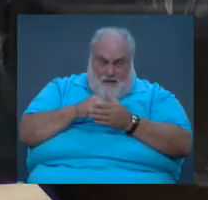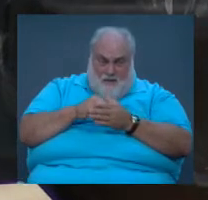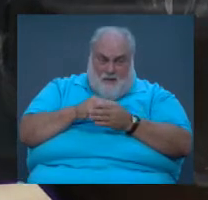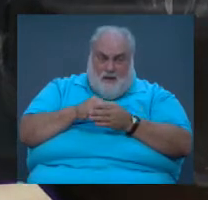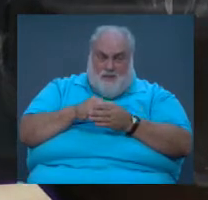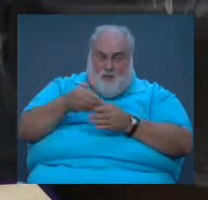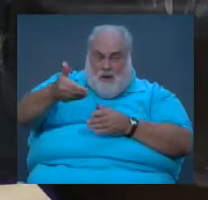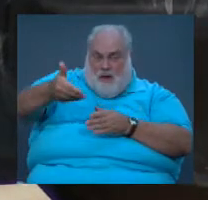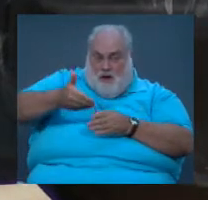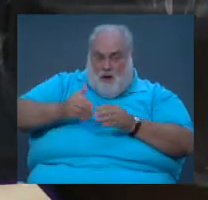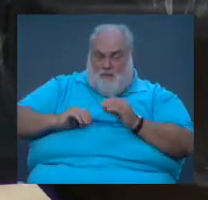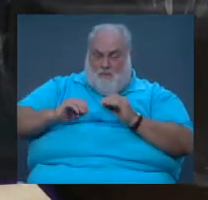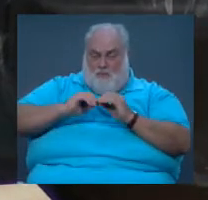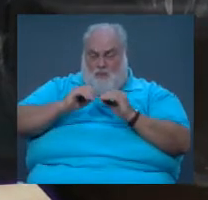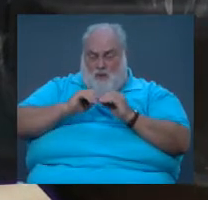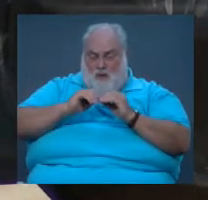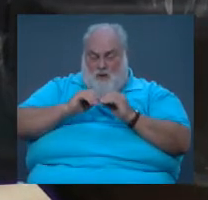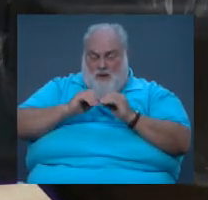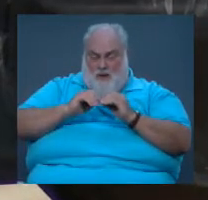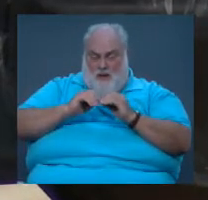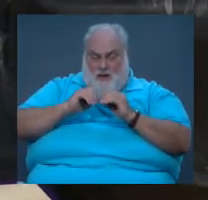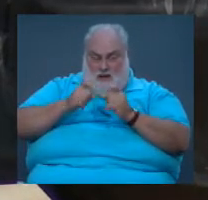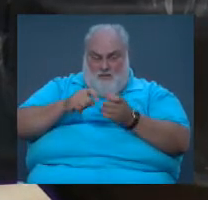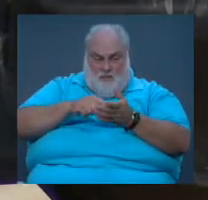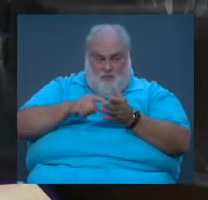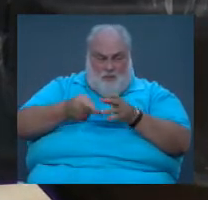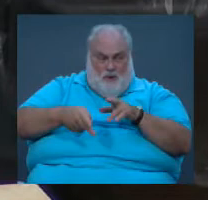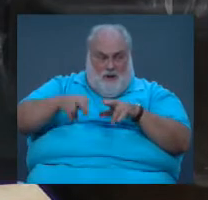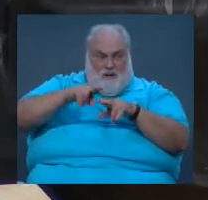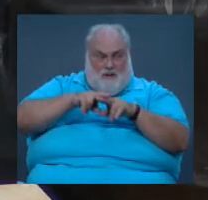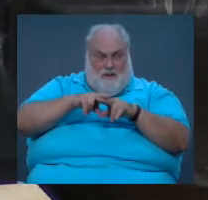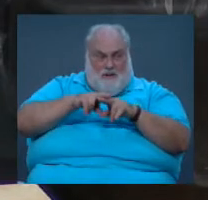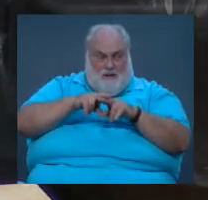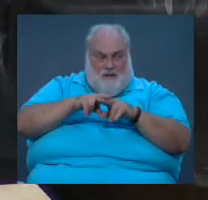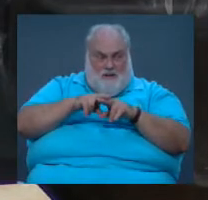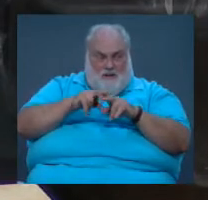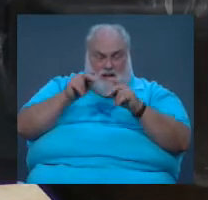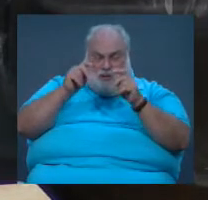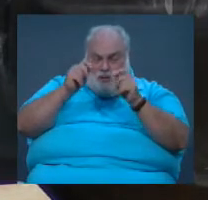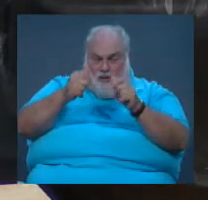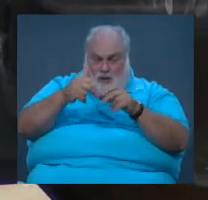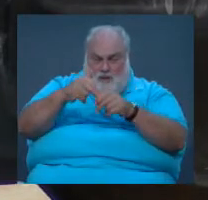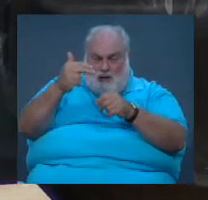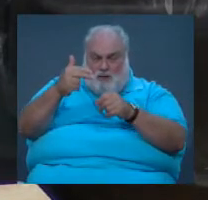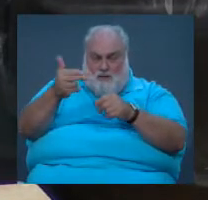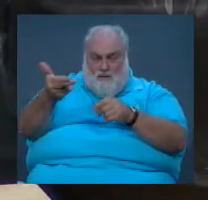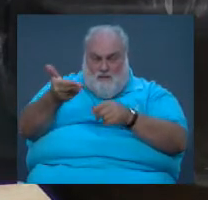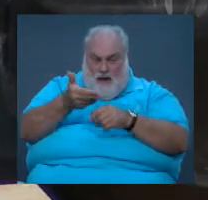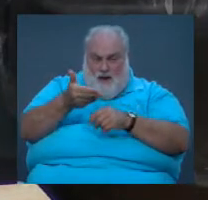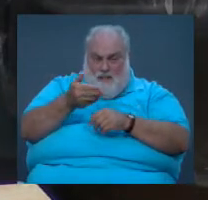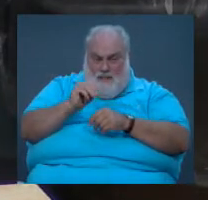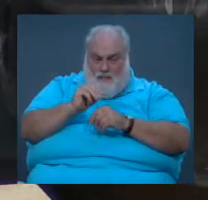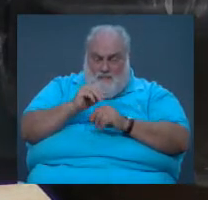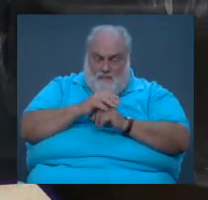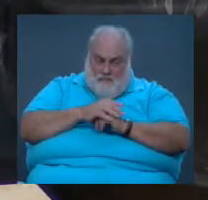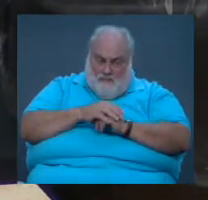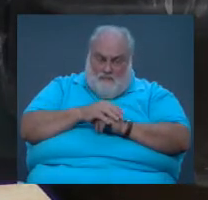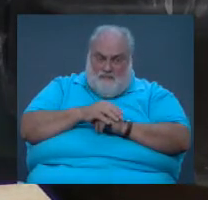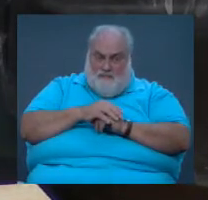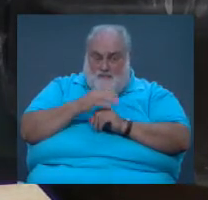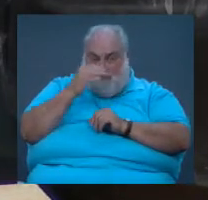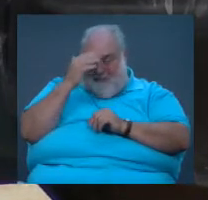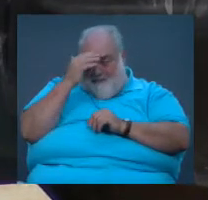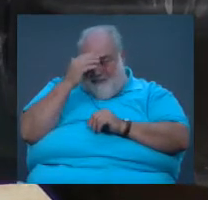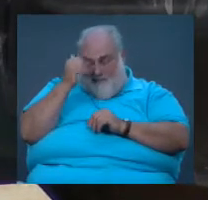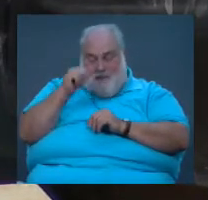employ people and to give them raises? They quit as fast as you hire these people. Because, and Mr.